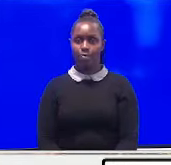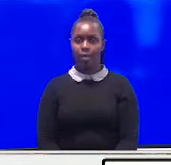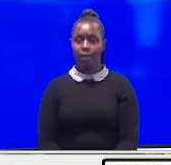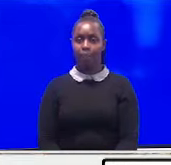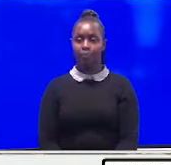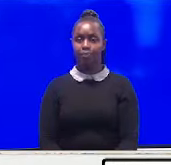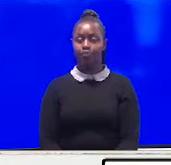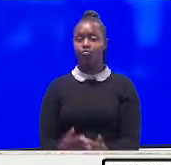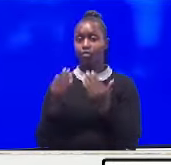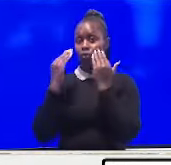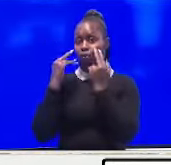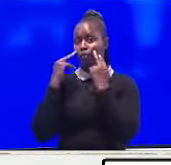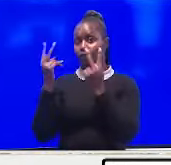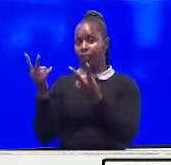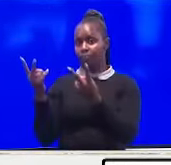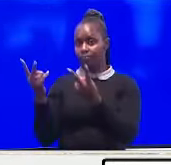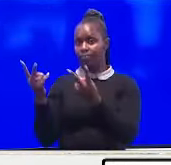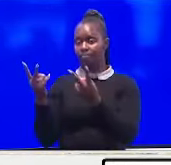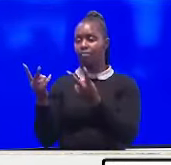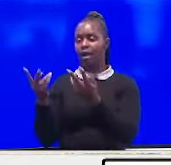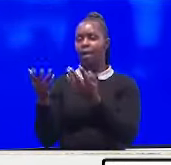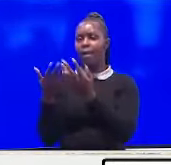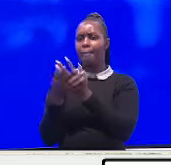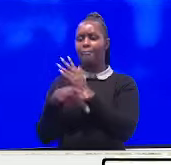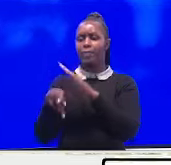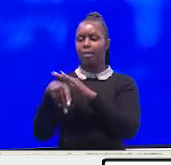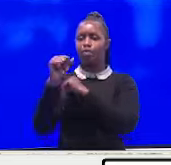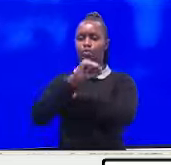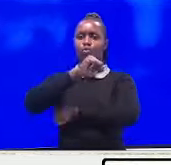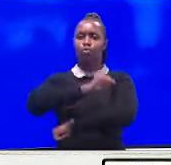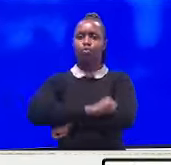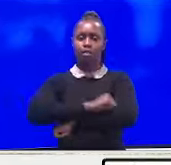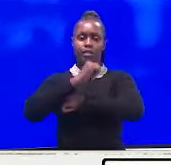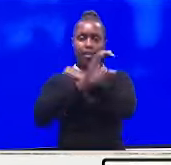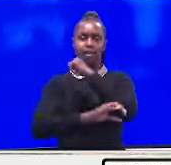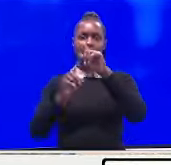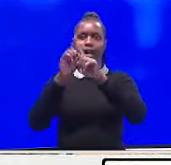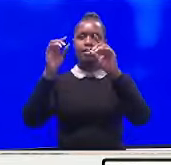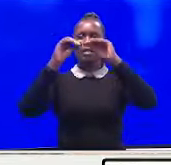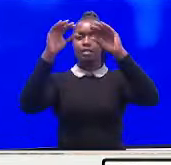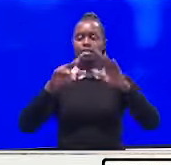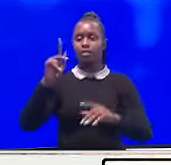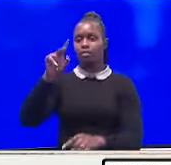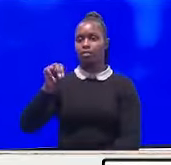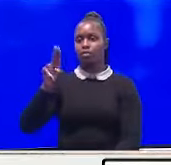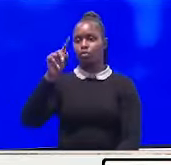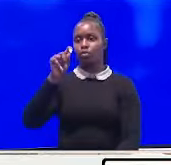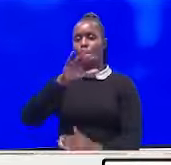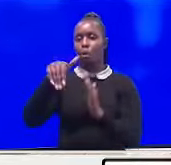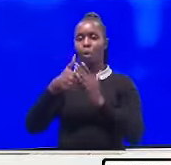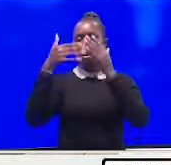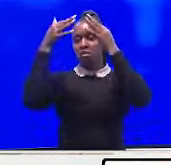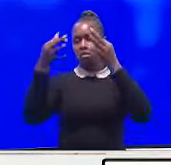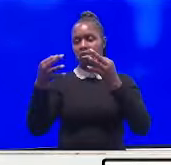These are pictures of several primary schools in the country as teachers from Giant Union NAT went back to the